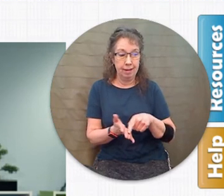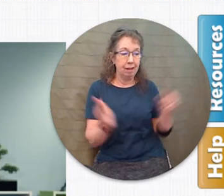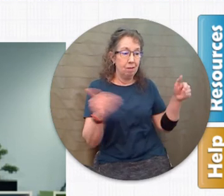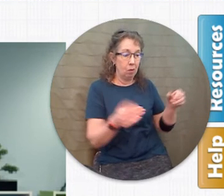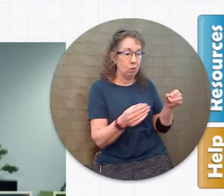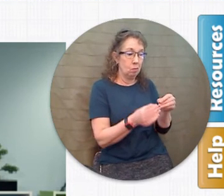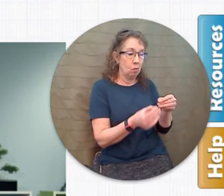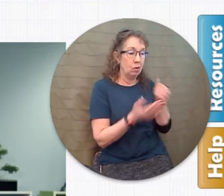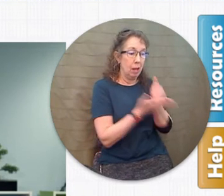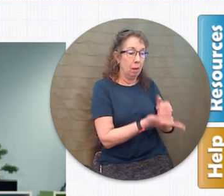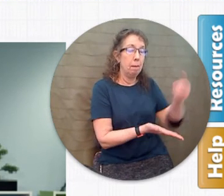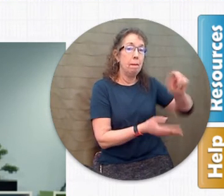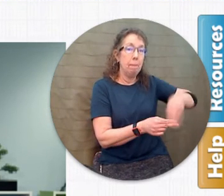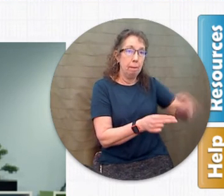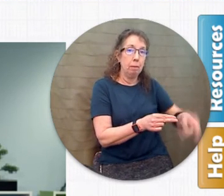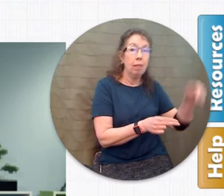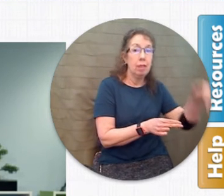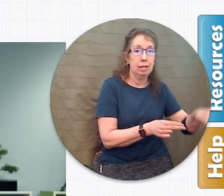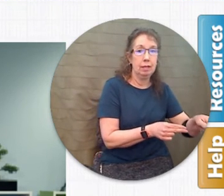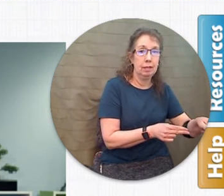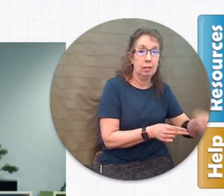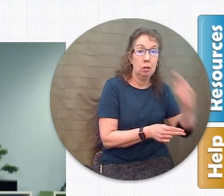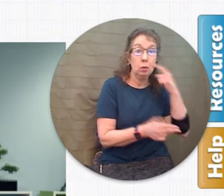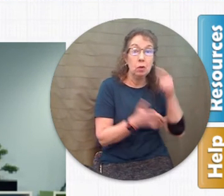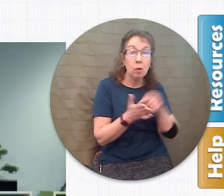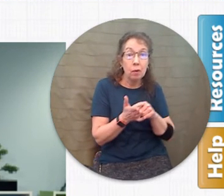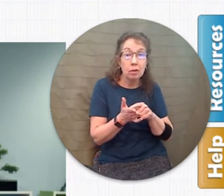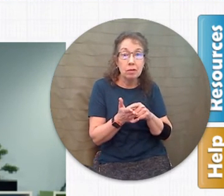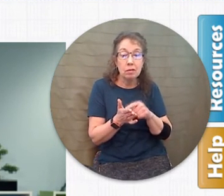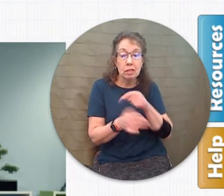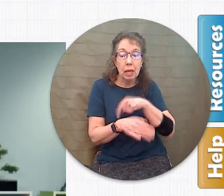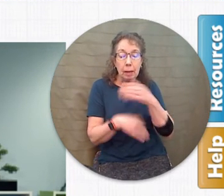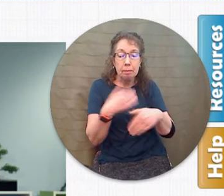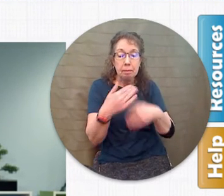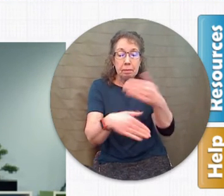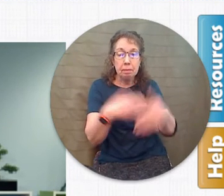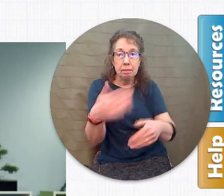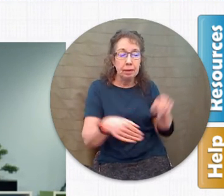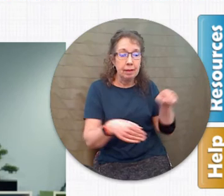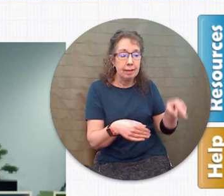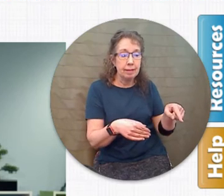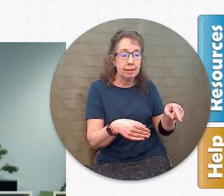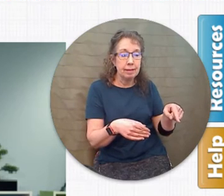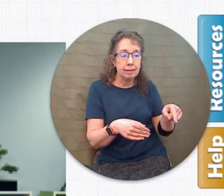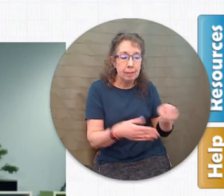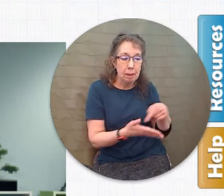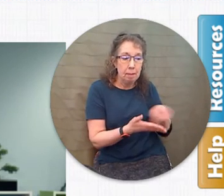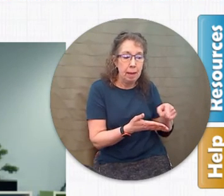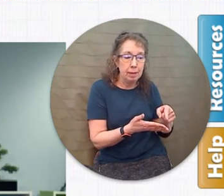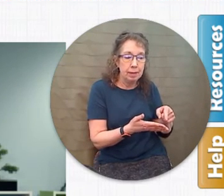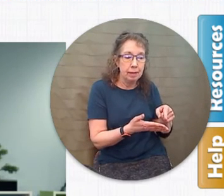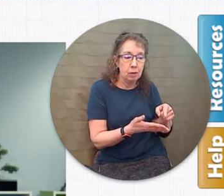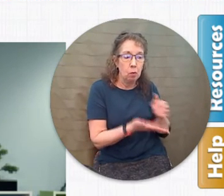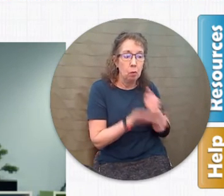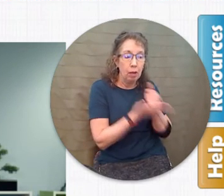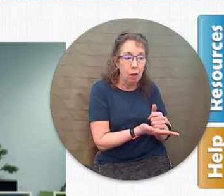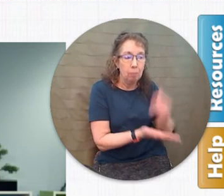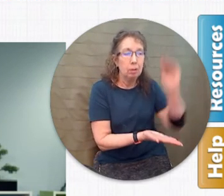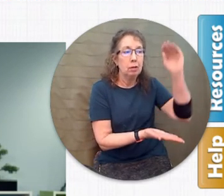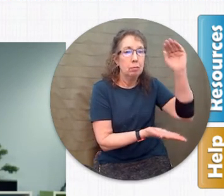over time, you're going to notice that you're going to accelerate on your principal payment. Your principal will get smaller and